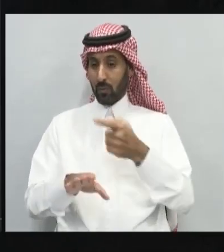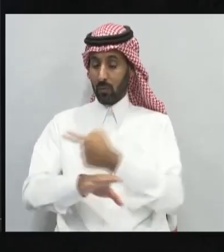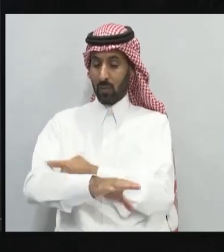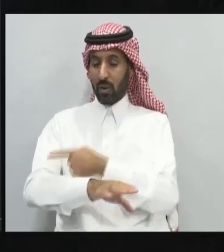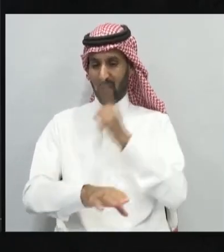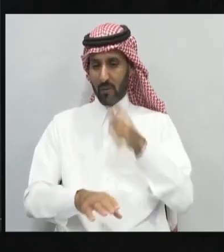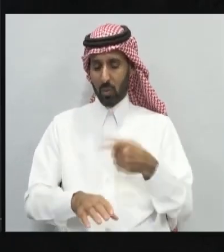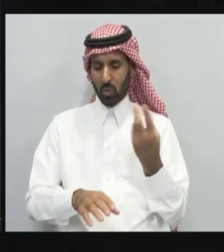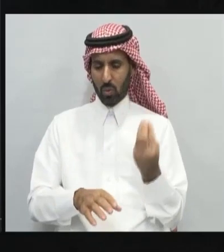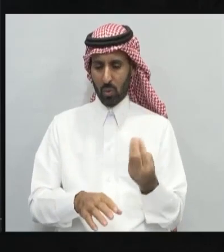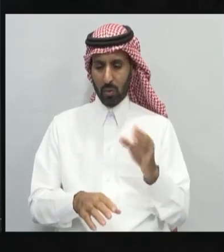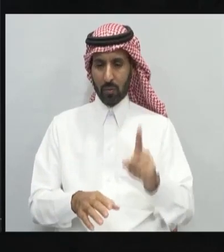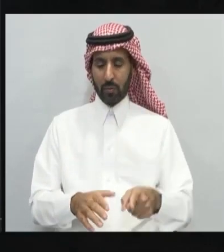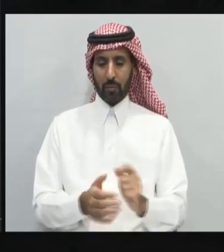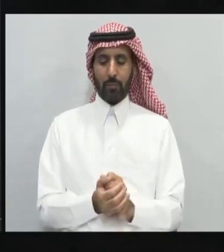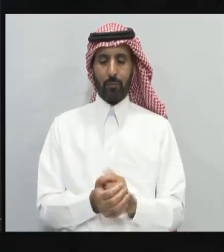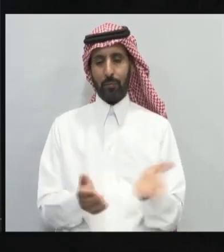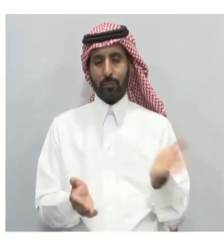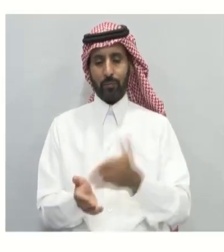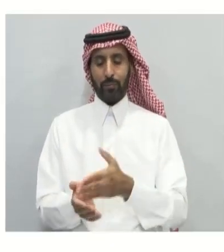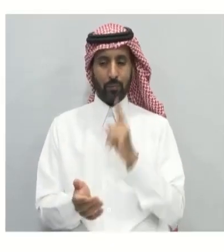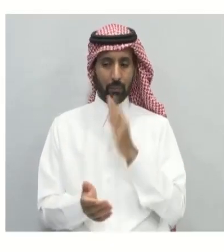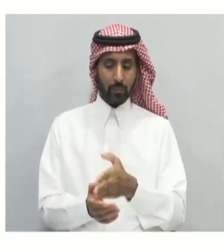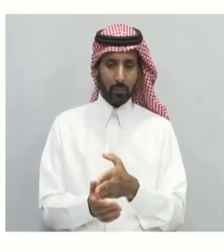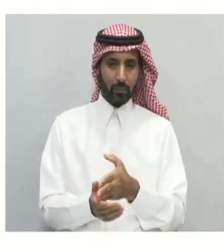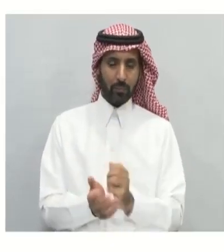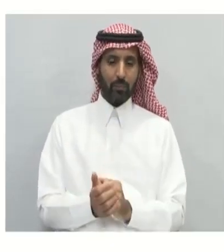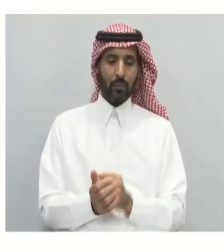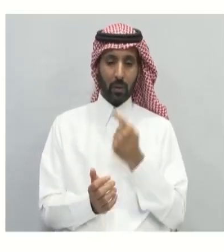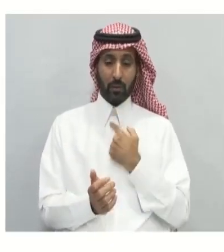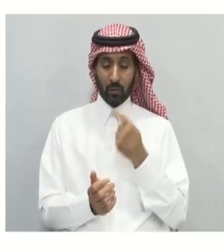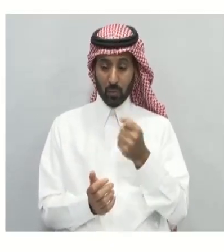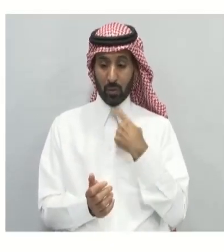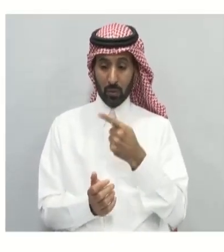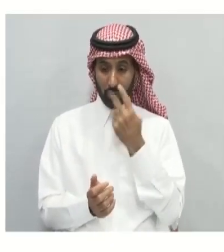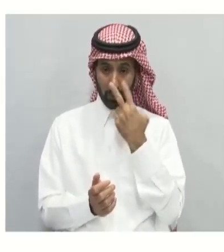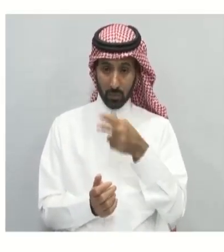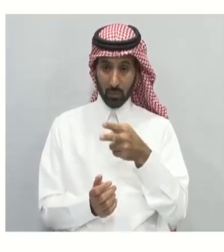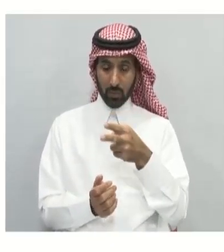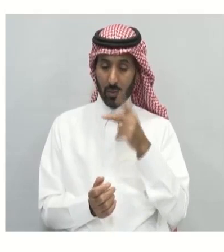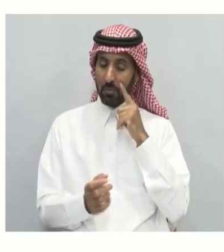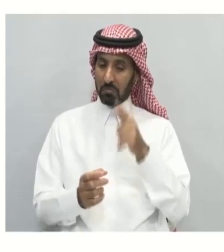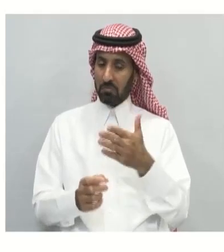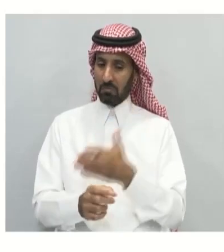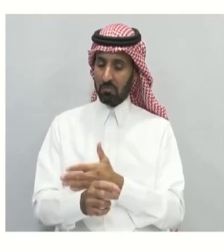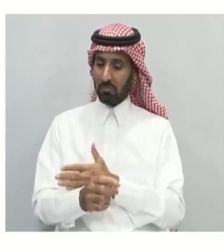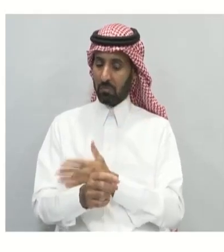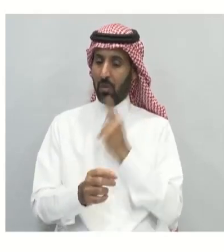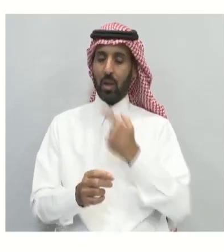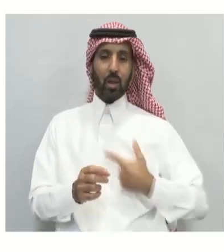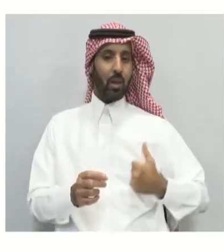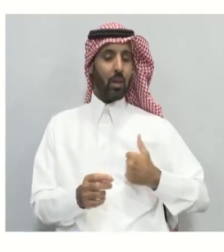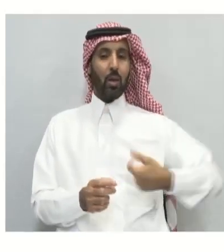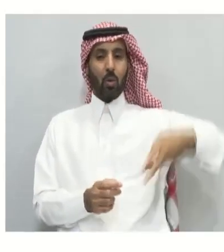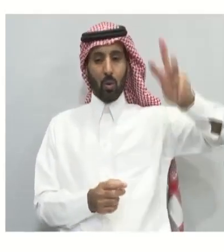days. The following, giving directions. If you want to see him, he is in Well Hospital.